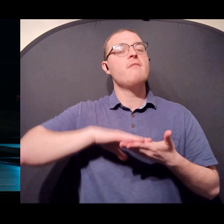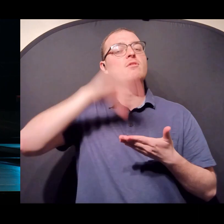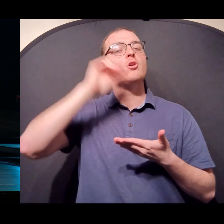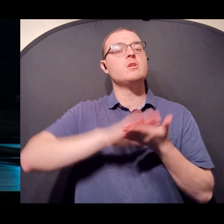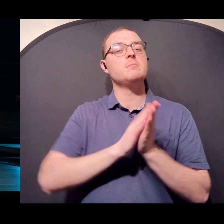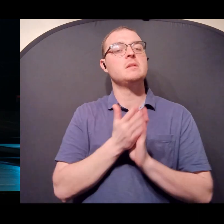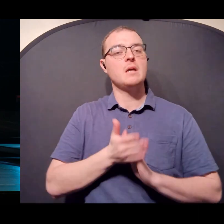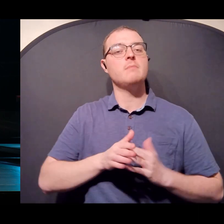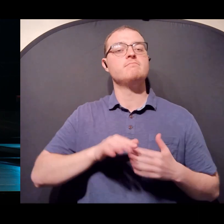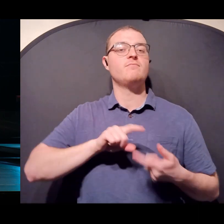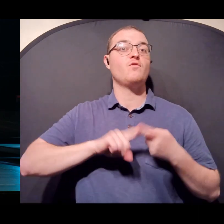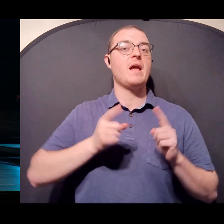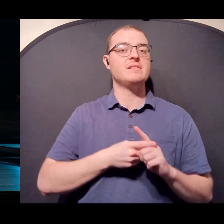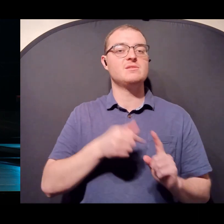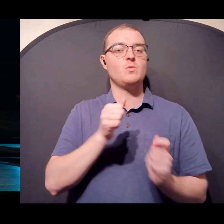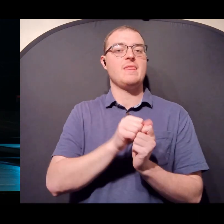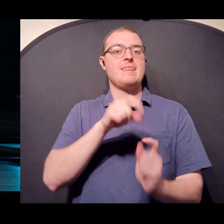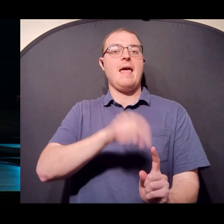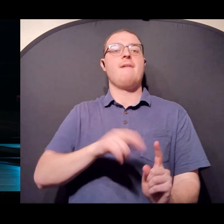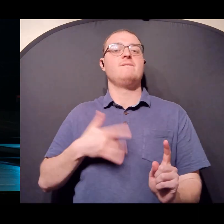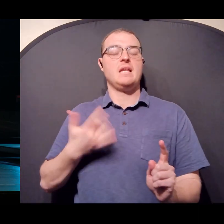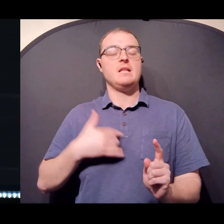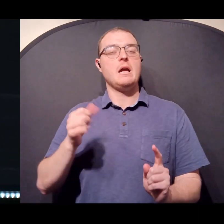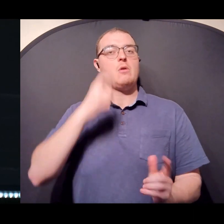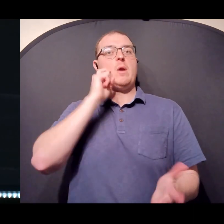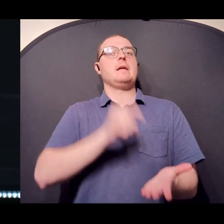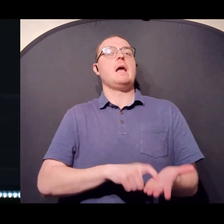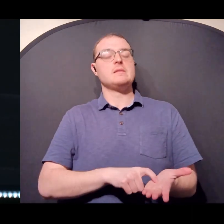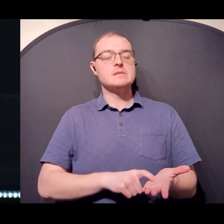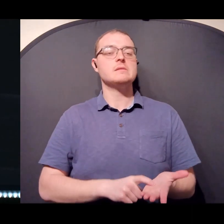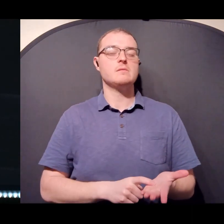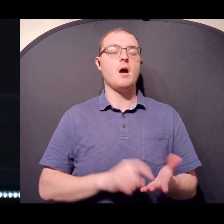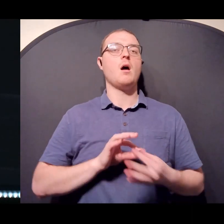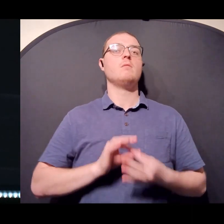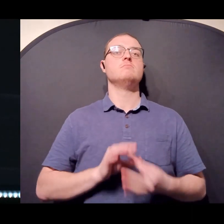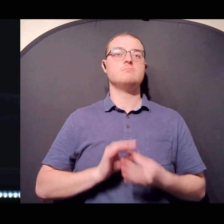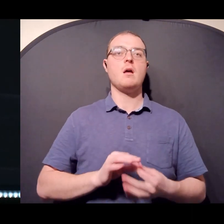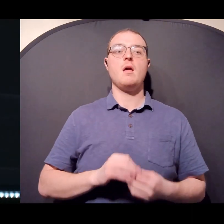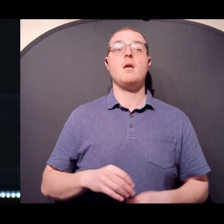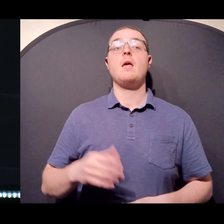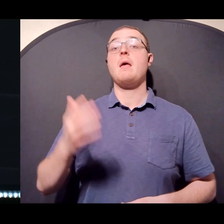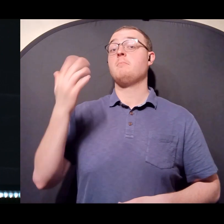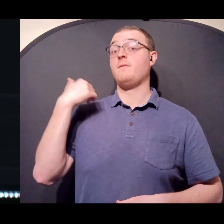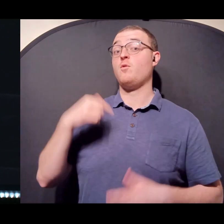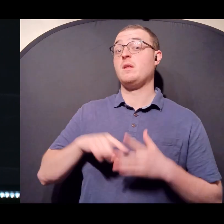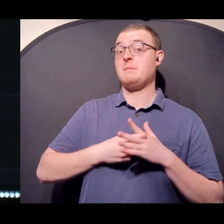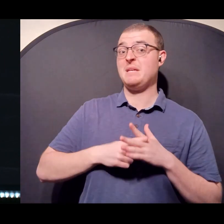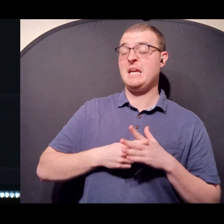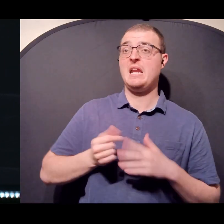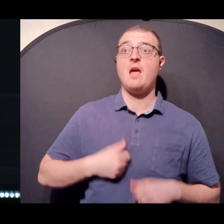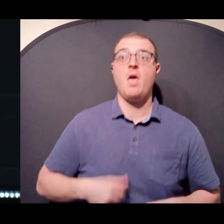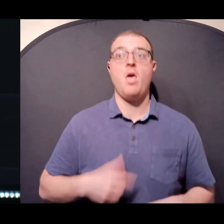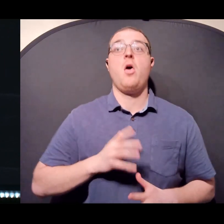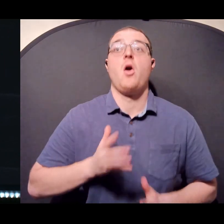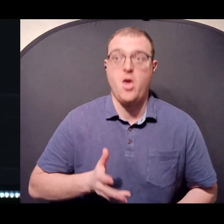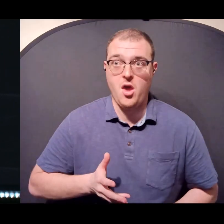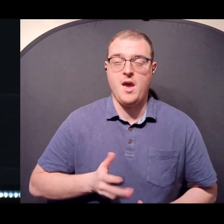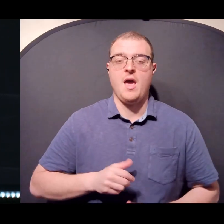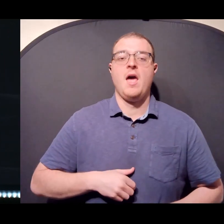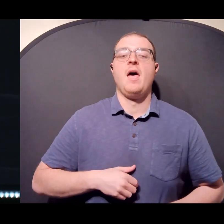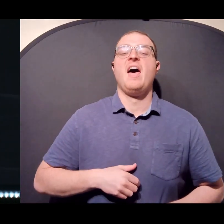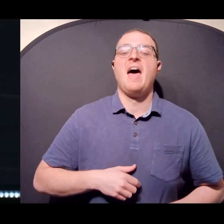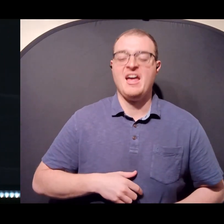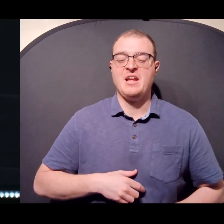I've learned to become friends with it. I've learned to recognize the nerves. In the beginning, it was het, and